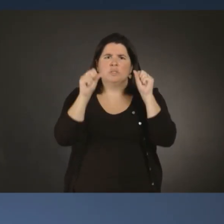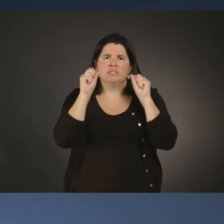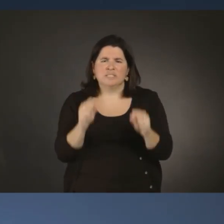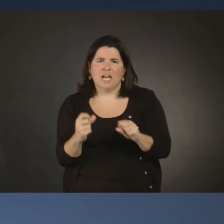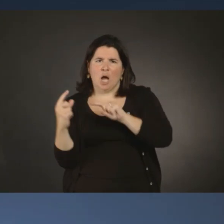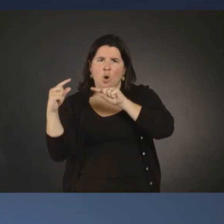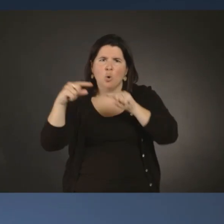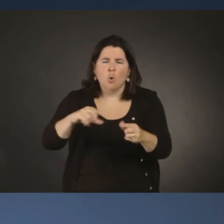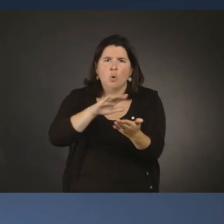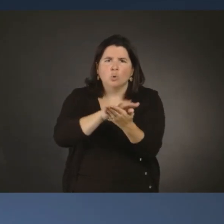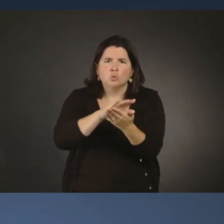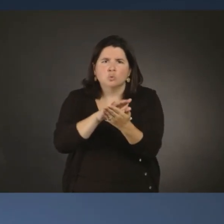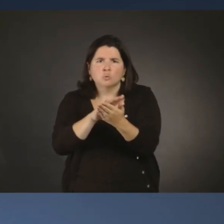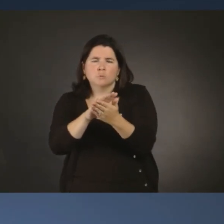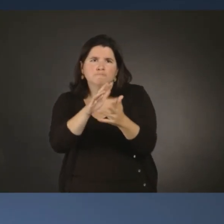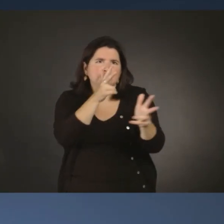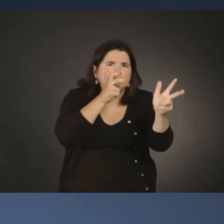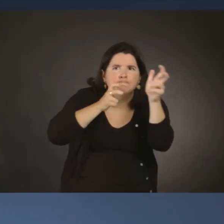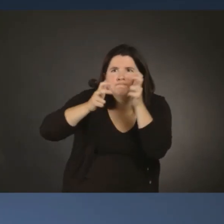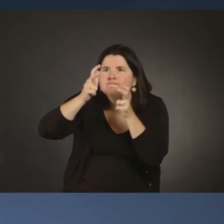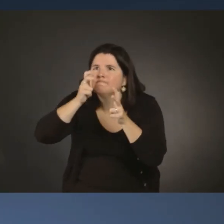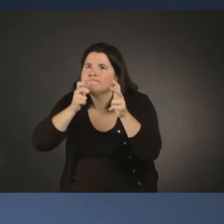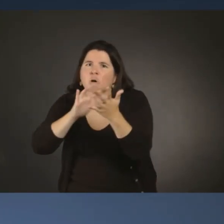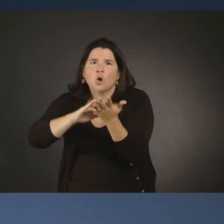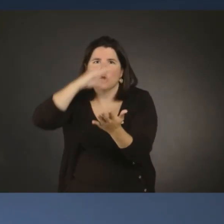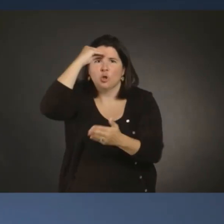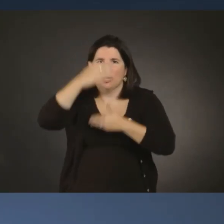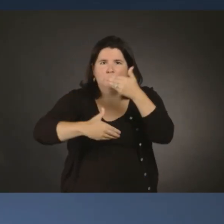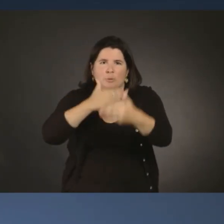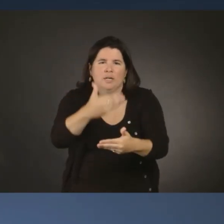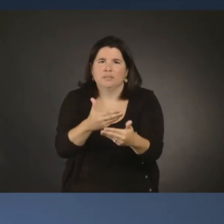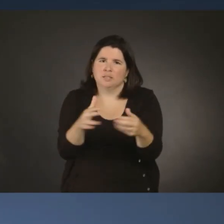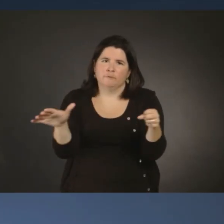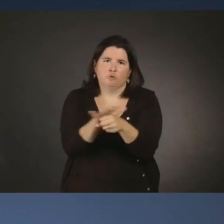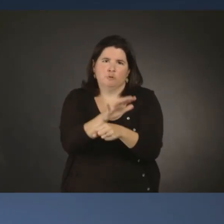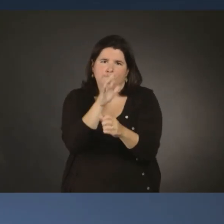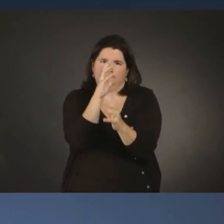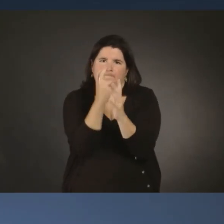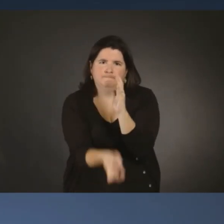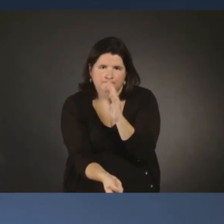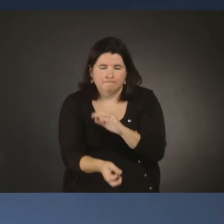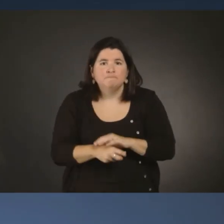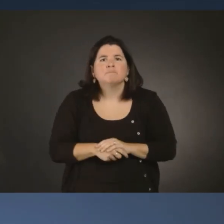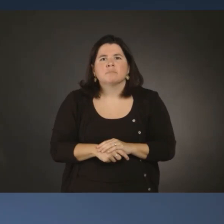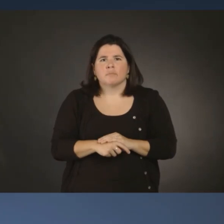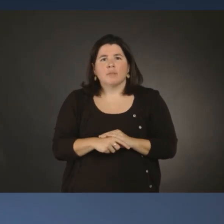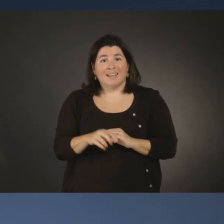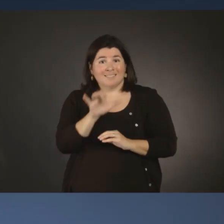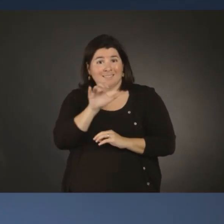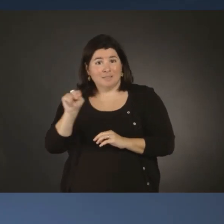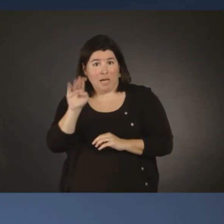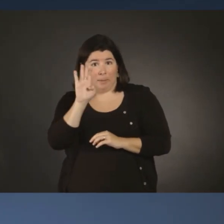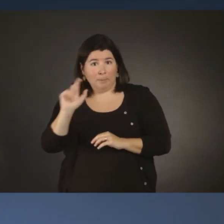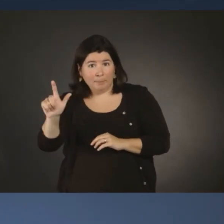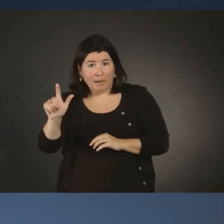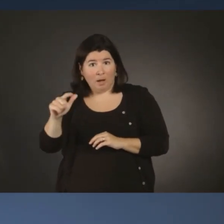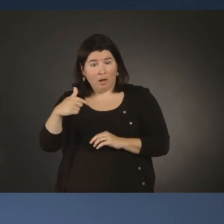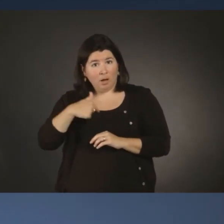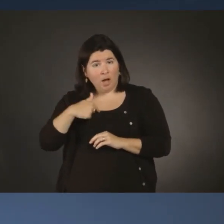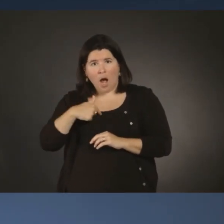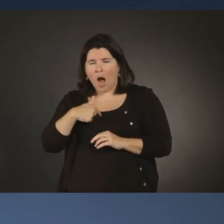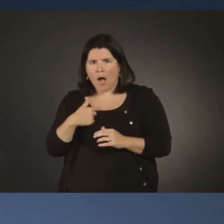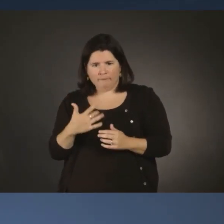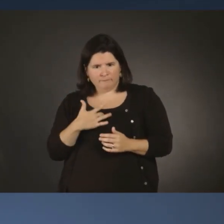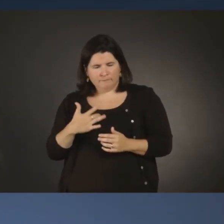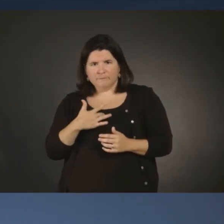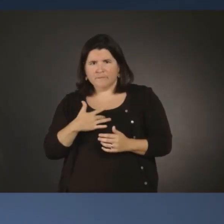in the learning process. As the leader of Cincinnati Bell, I'm also incredibly passionate about removing obstacles that allow us to